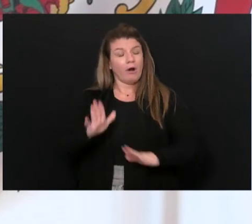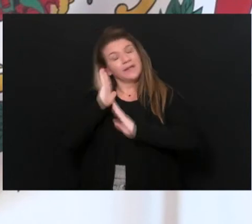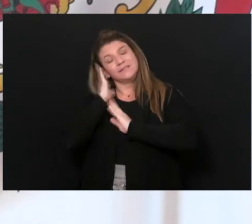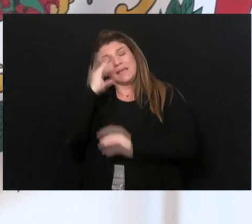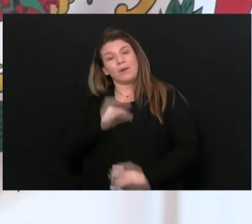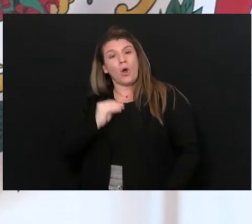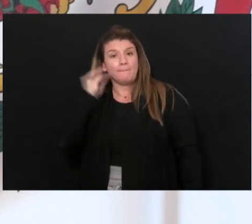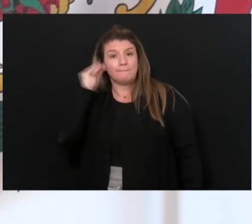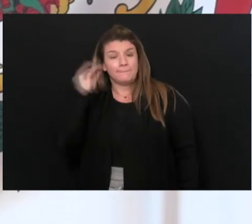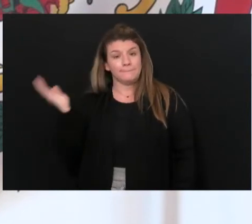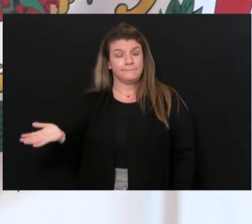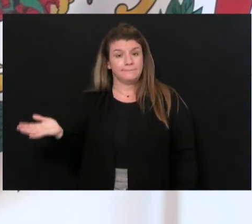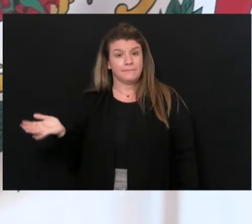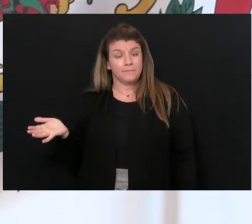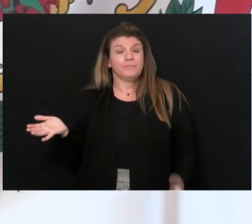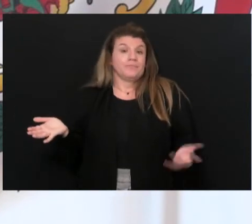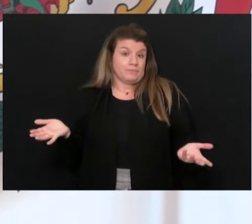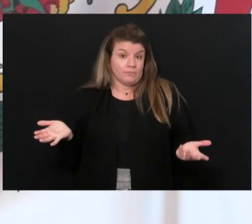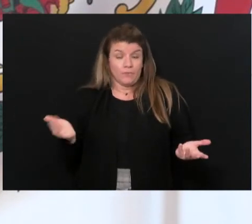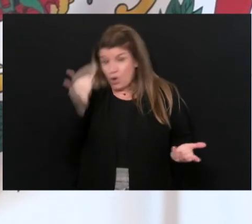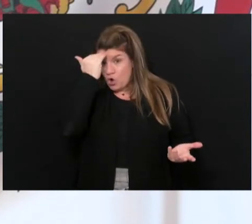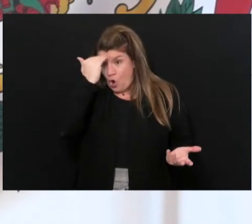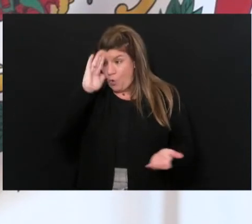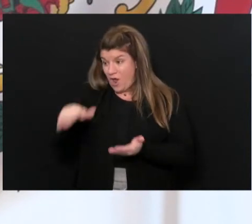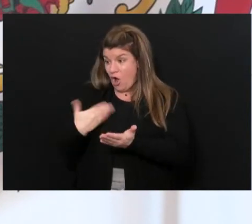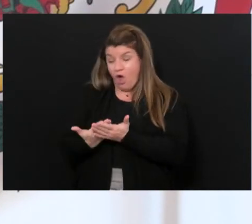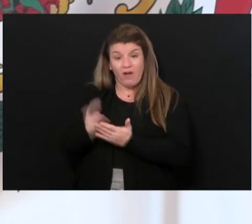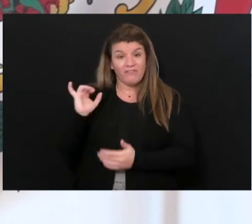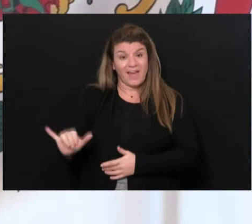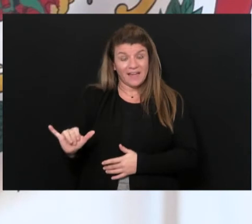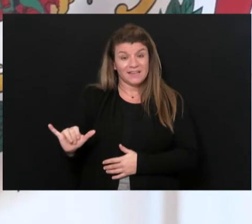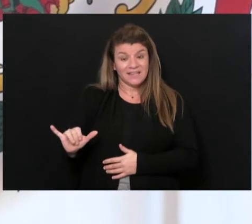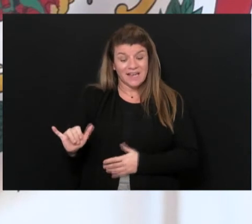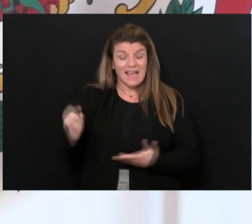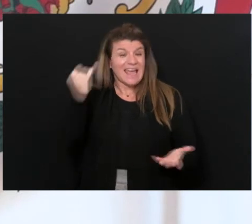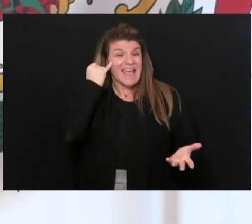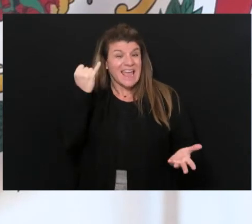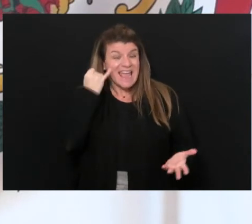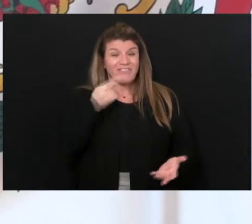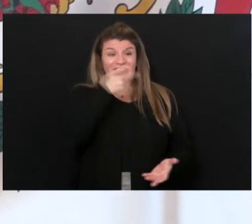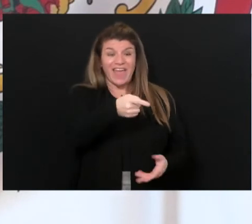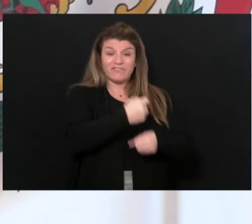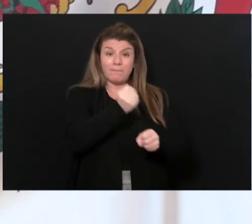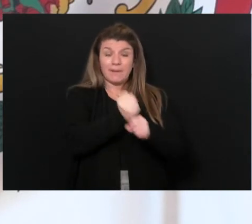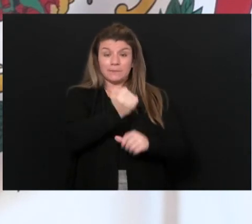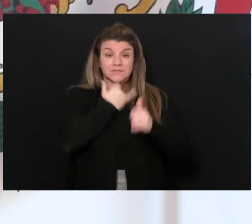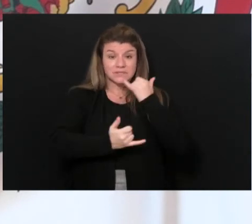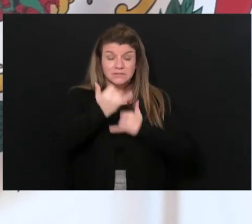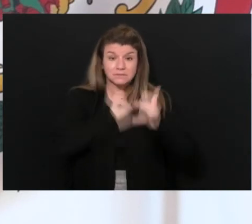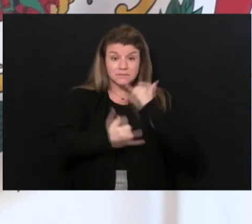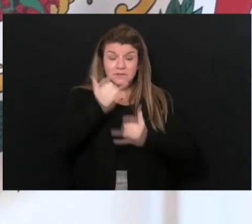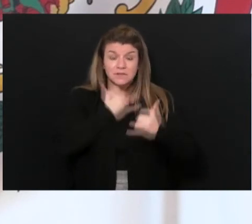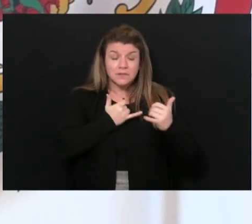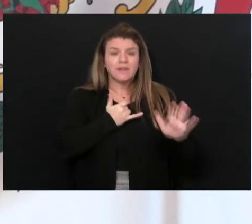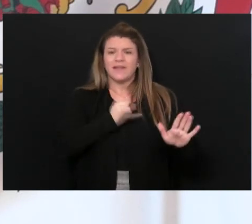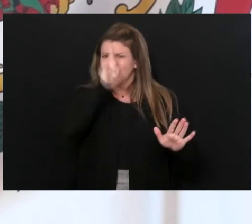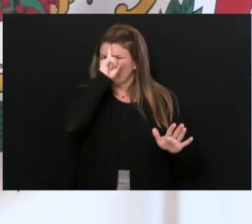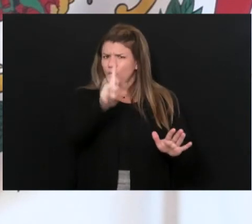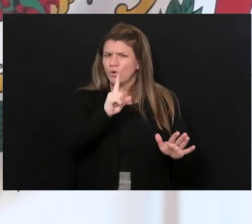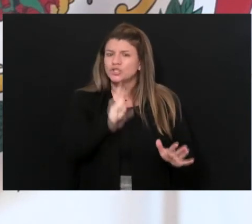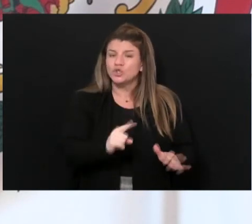asleep. Now, with all that being said, if they're making mistakes and everything, then absolutely